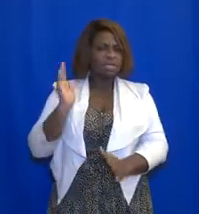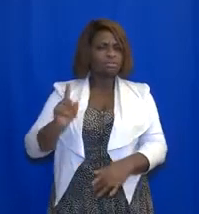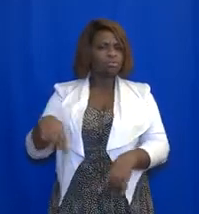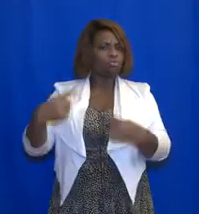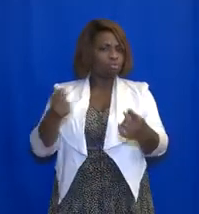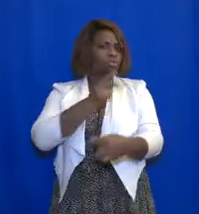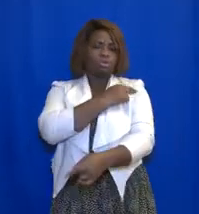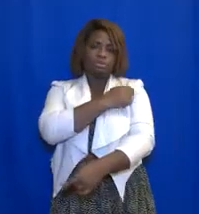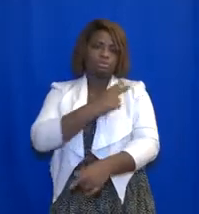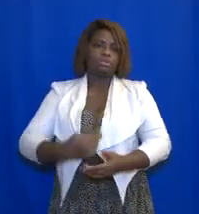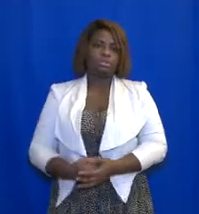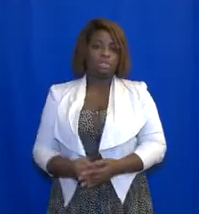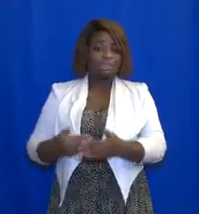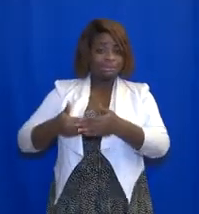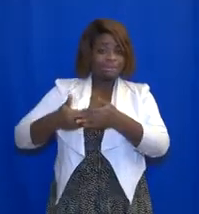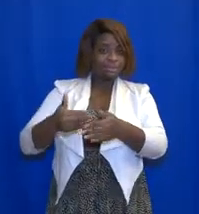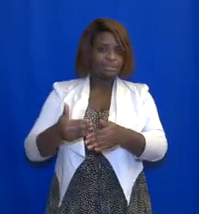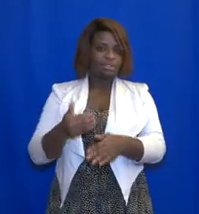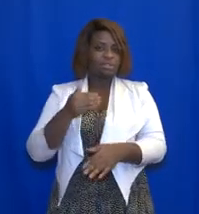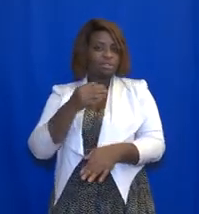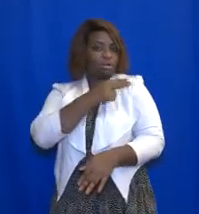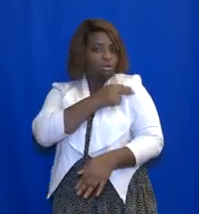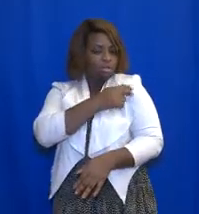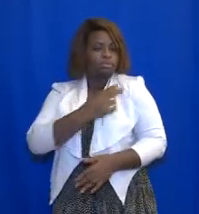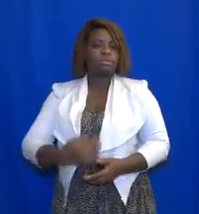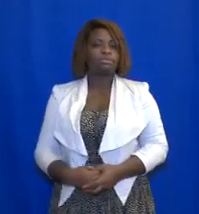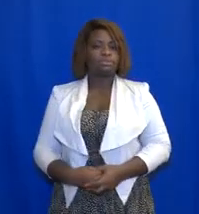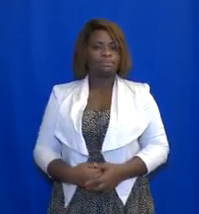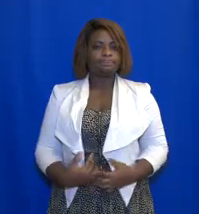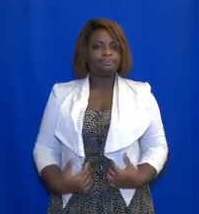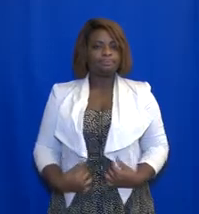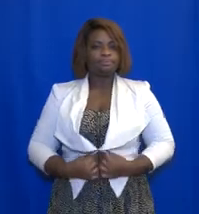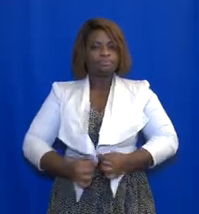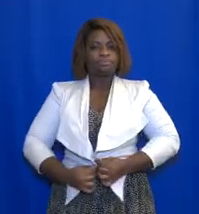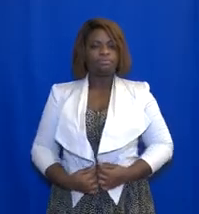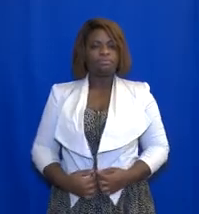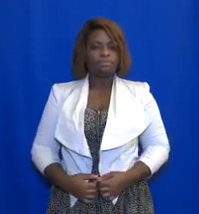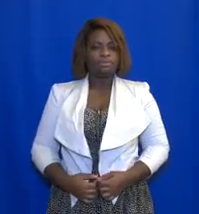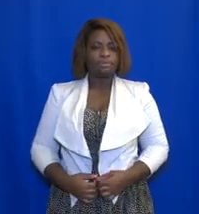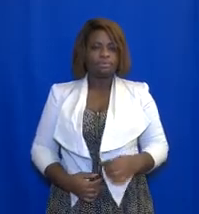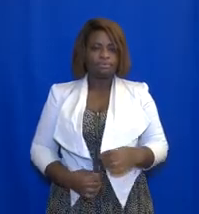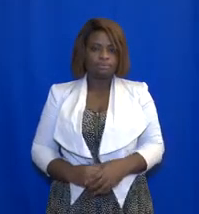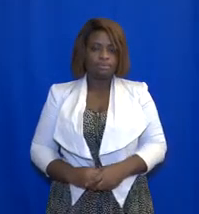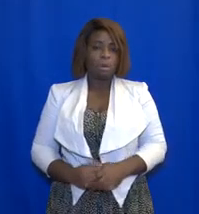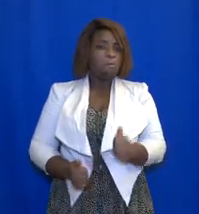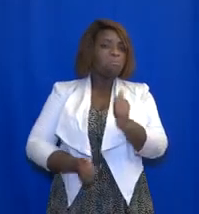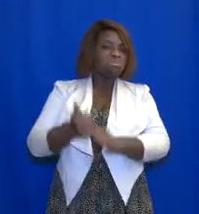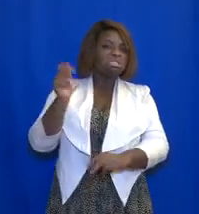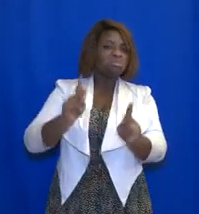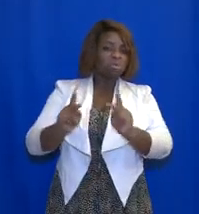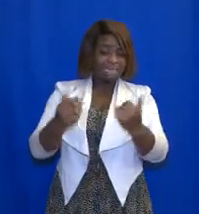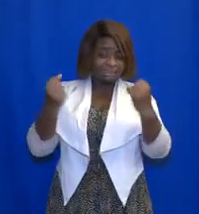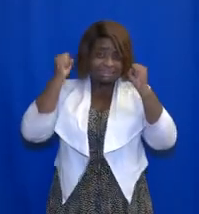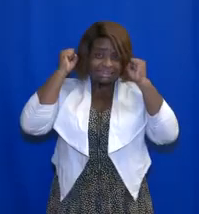medical attention at the nearest health facility. most patients who are critically